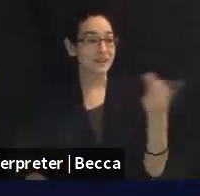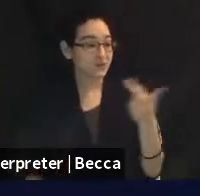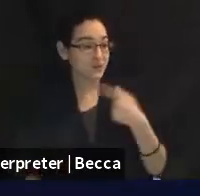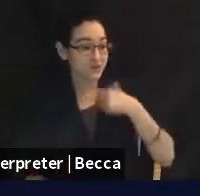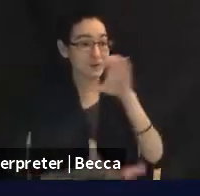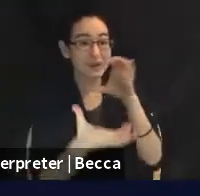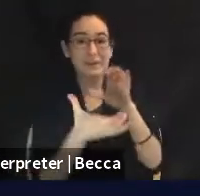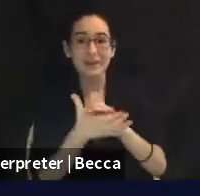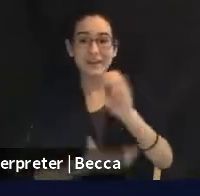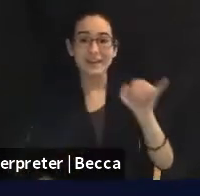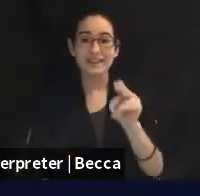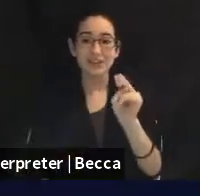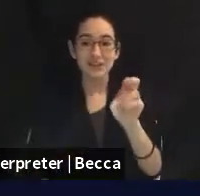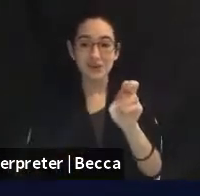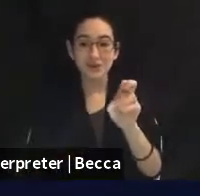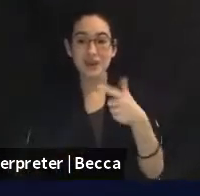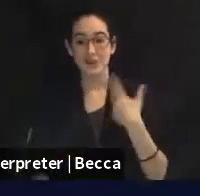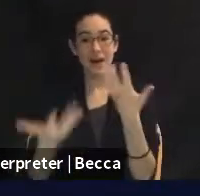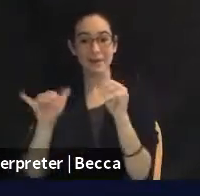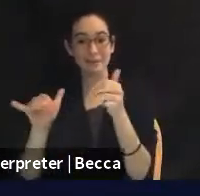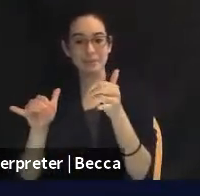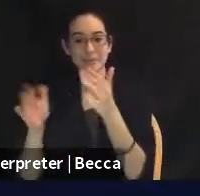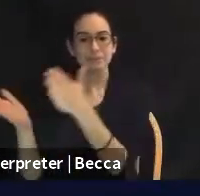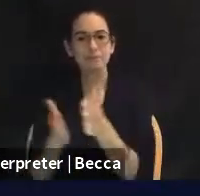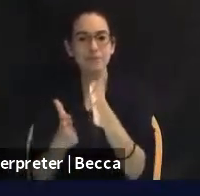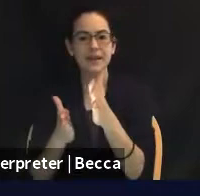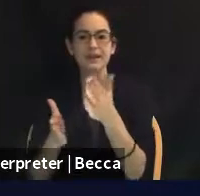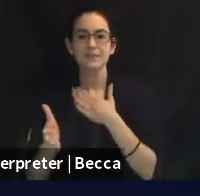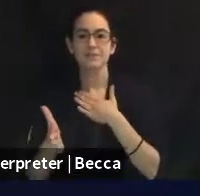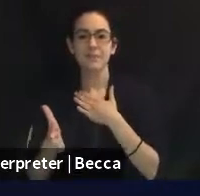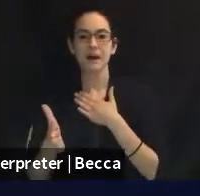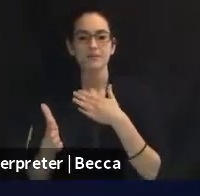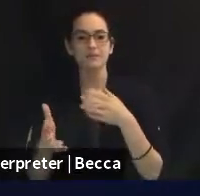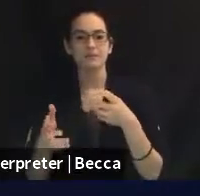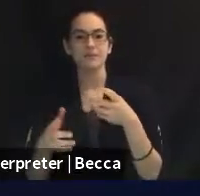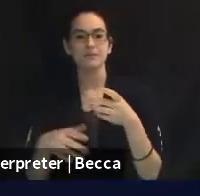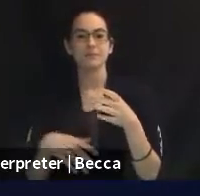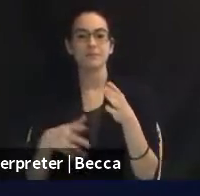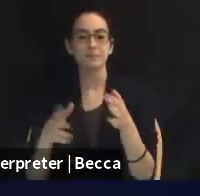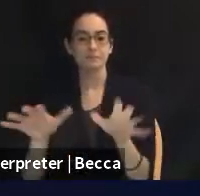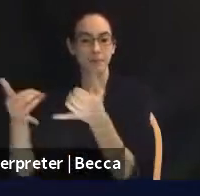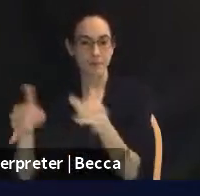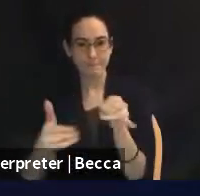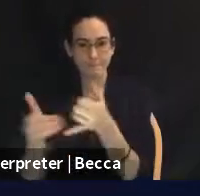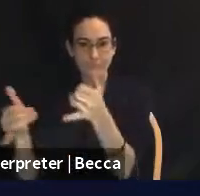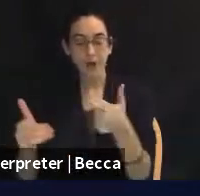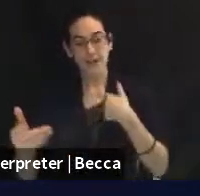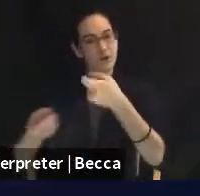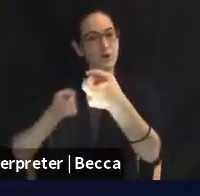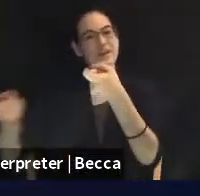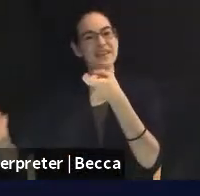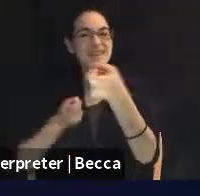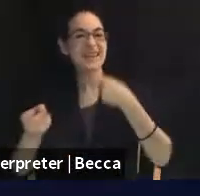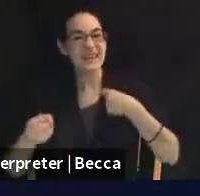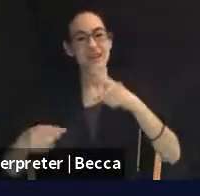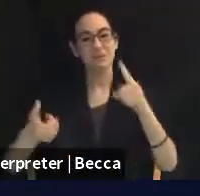June. So we planned my bachelor party. We went to Vail every year to go skiing. And so we're going skiing. And so we're doing this big hurrah. And we invited a bunch